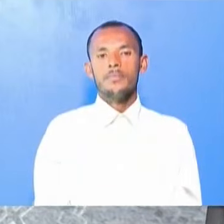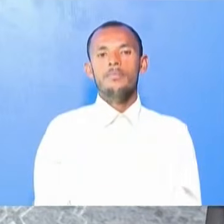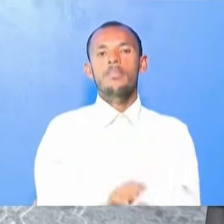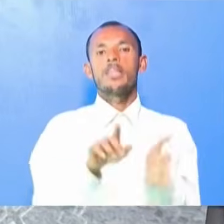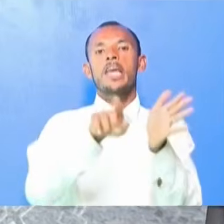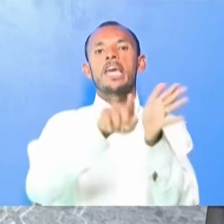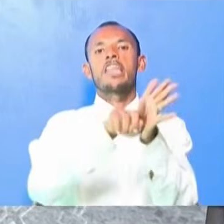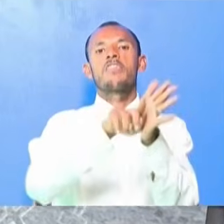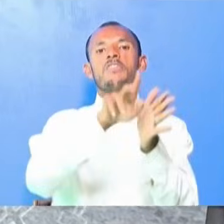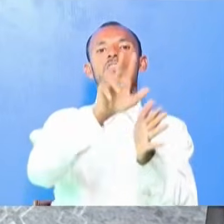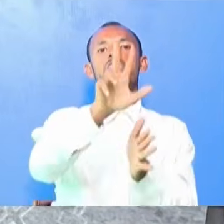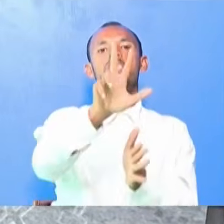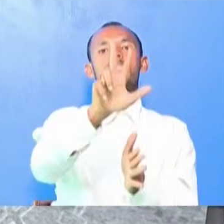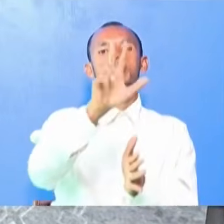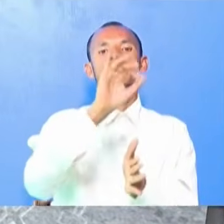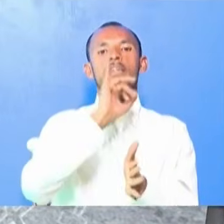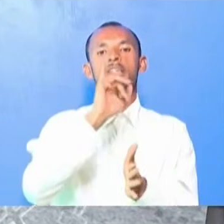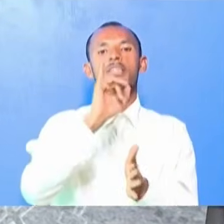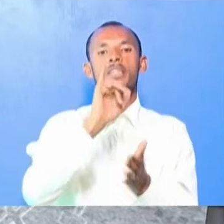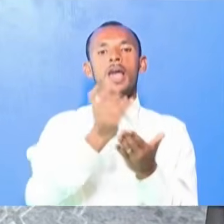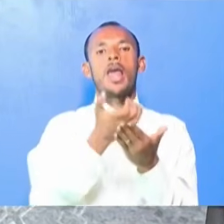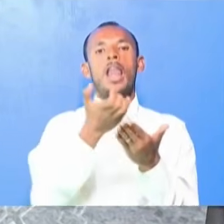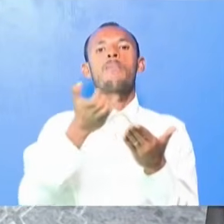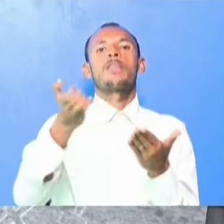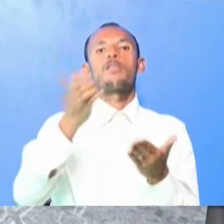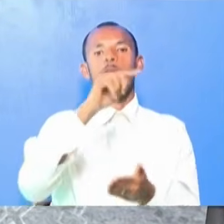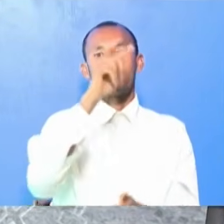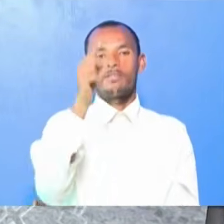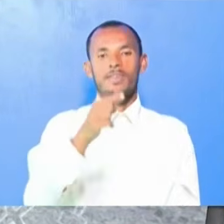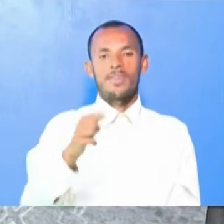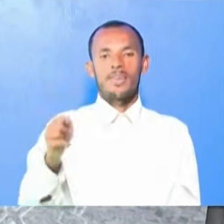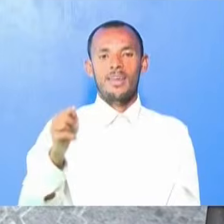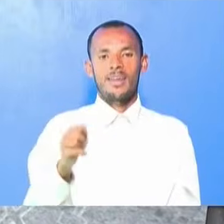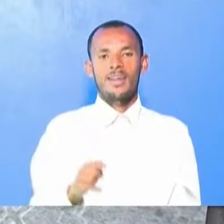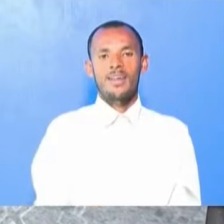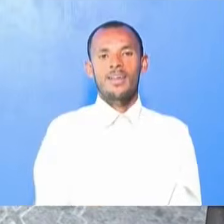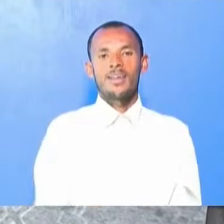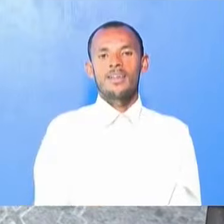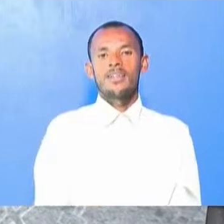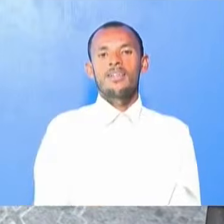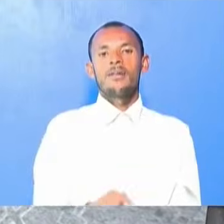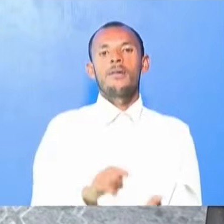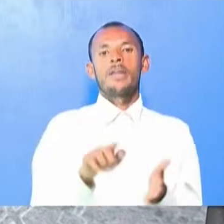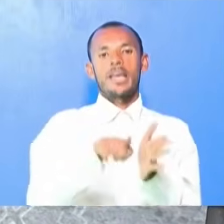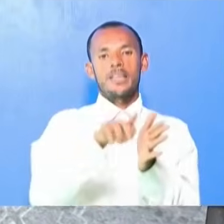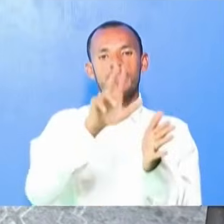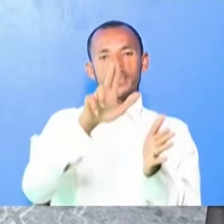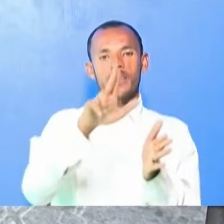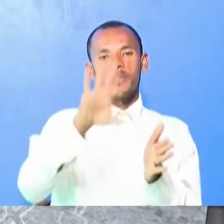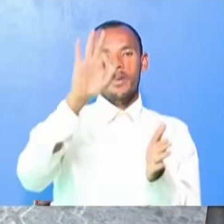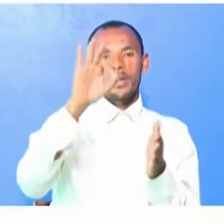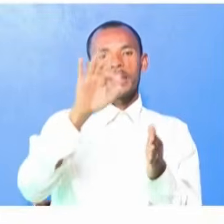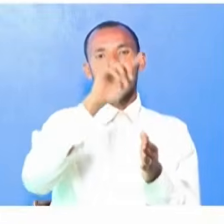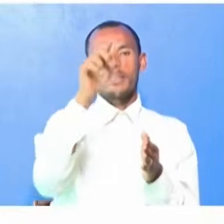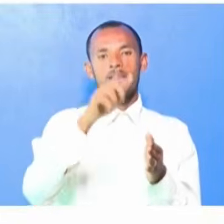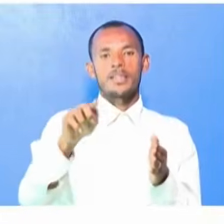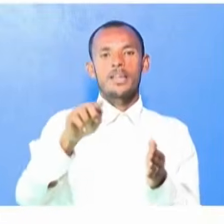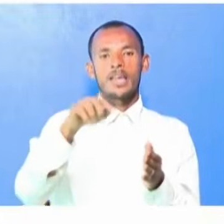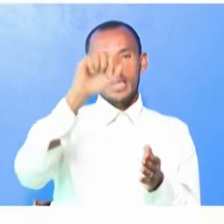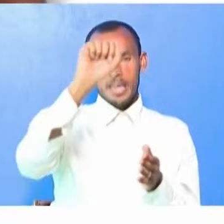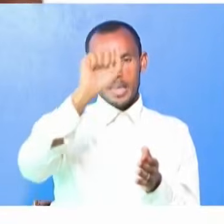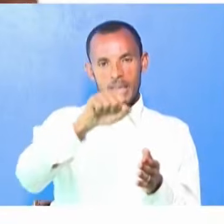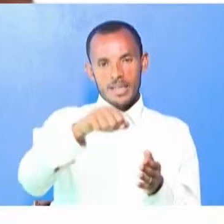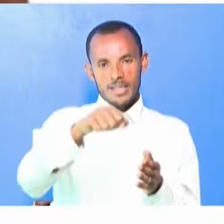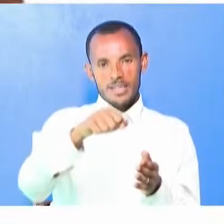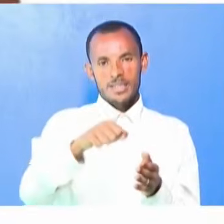-3 is element of Z. Is -3 found in set of integer? Yes, it is found in set